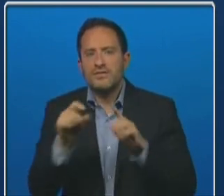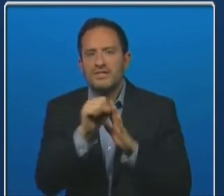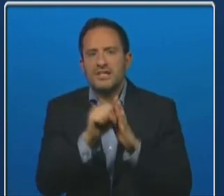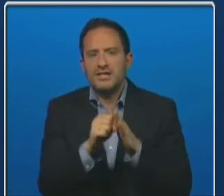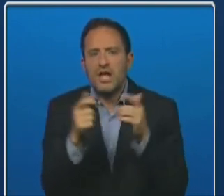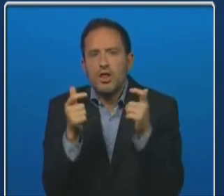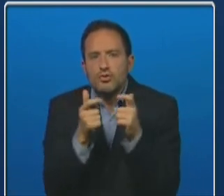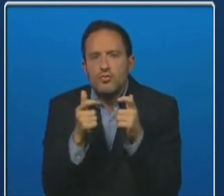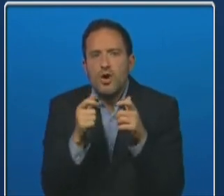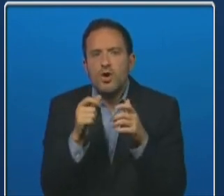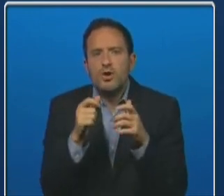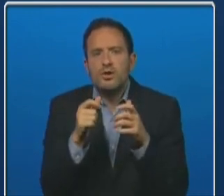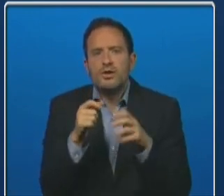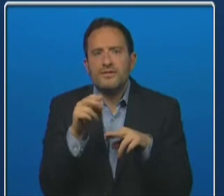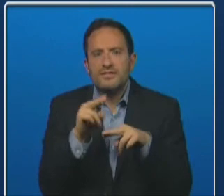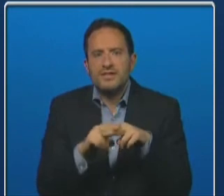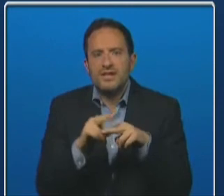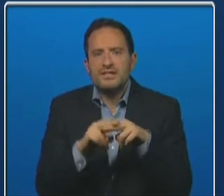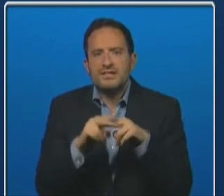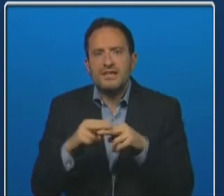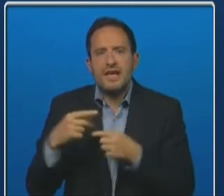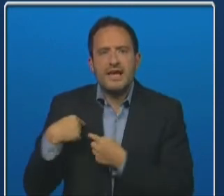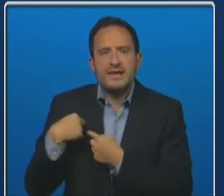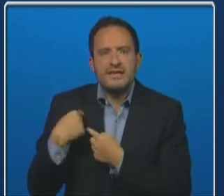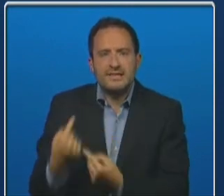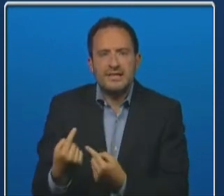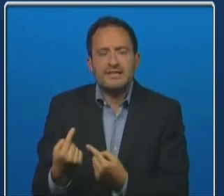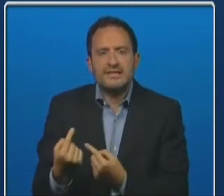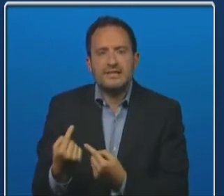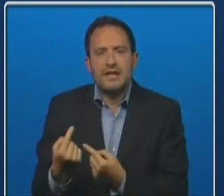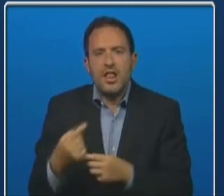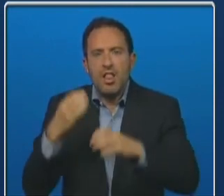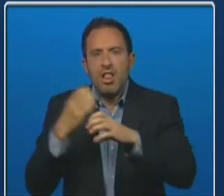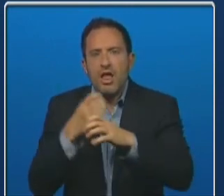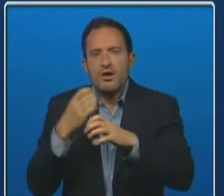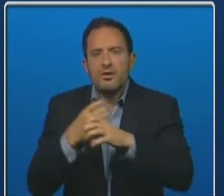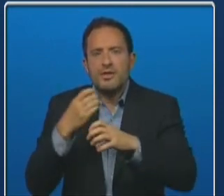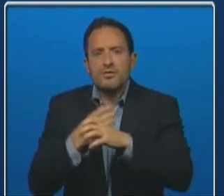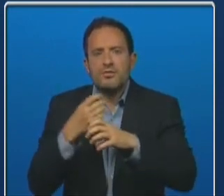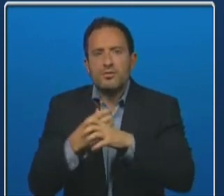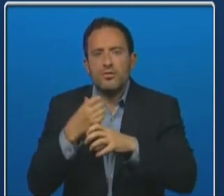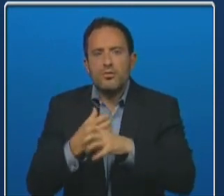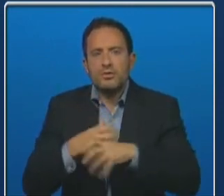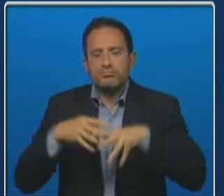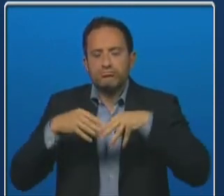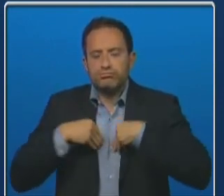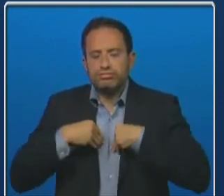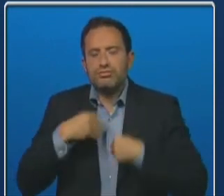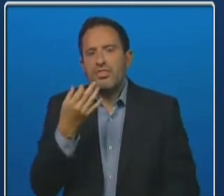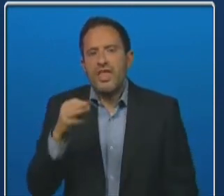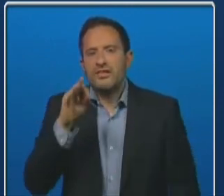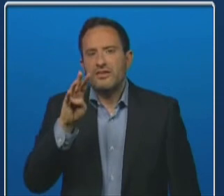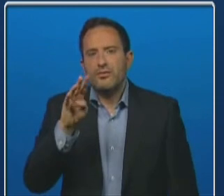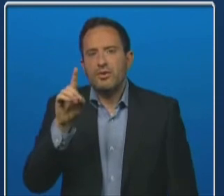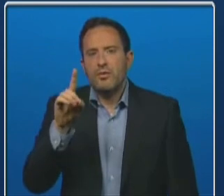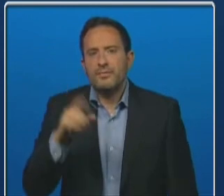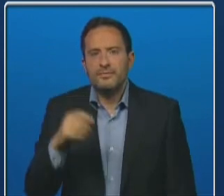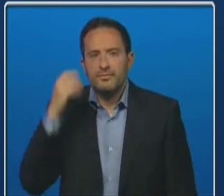seats shifting among the states in any decade since the current method of calculating apportionment was adopted in